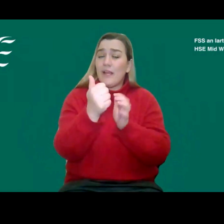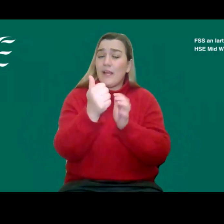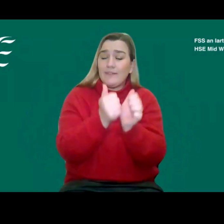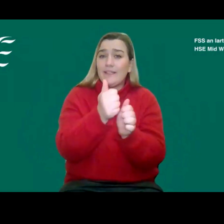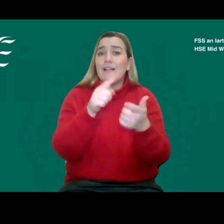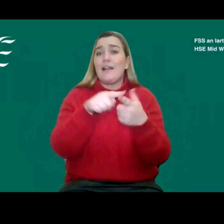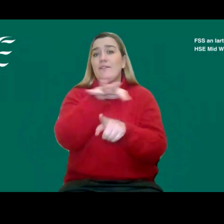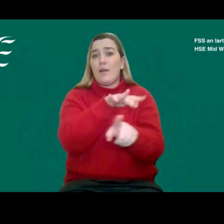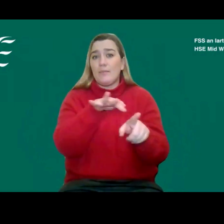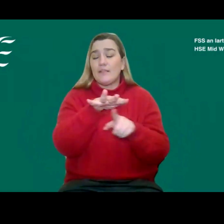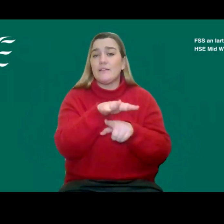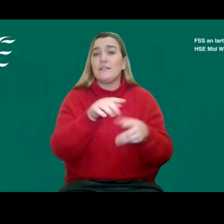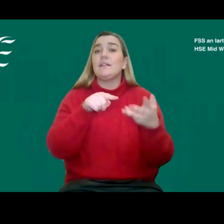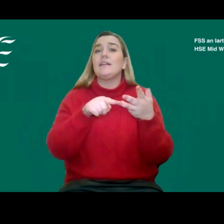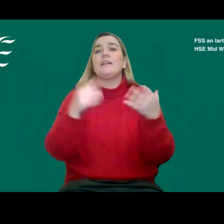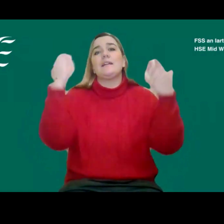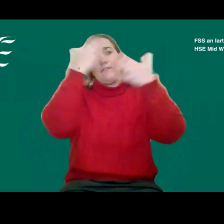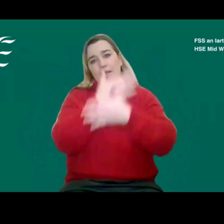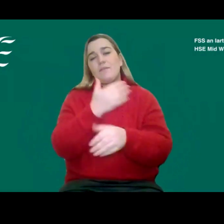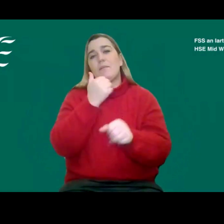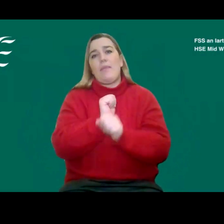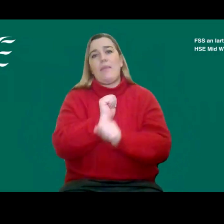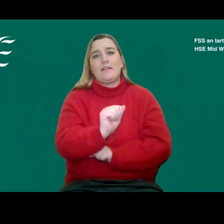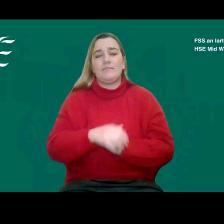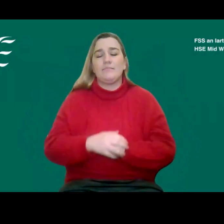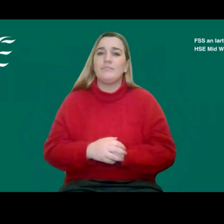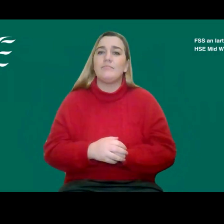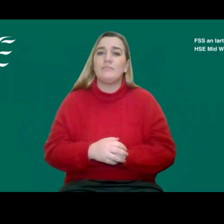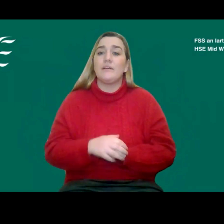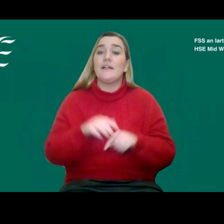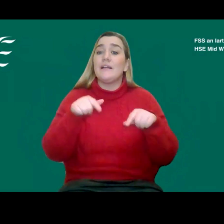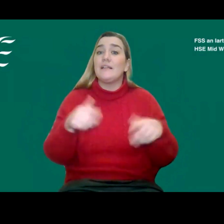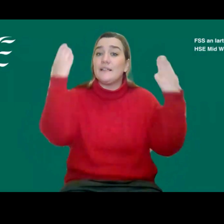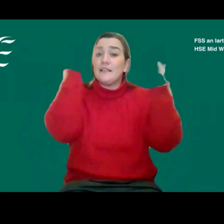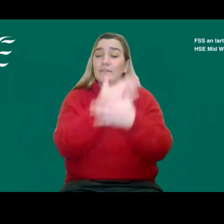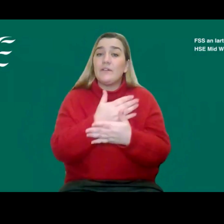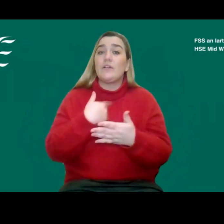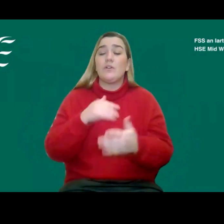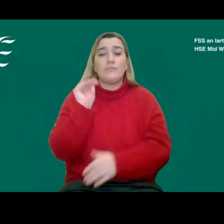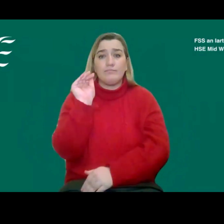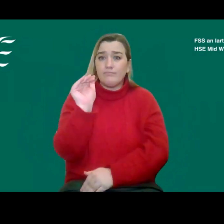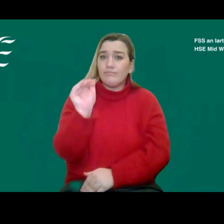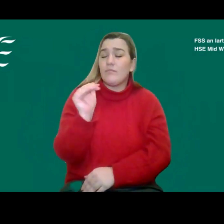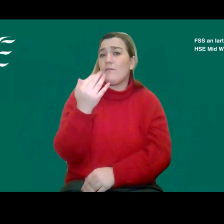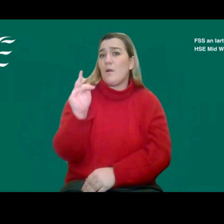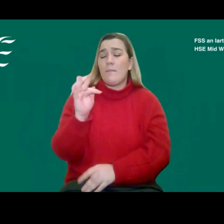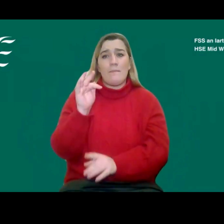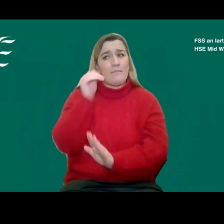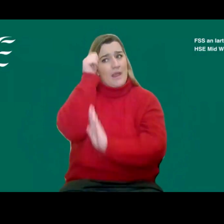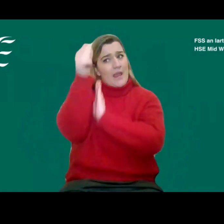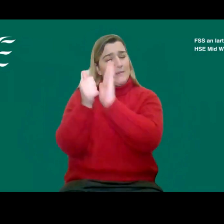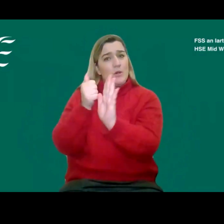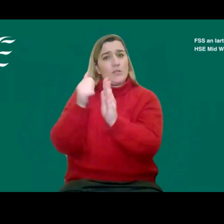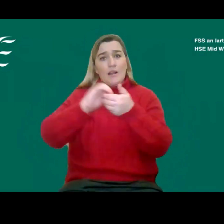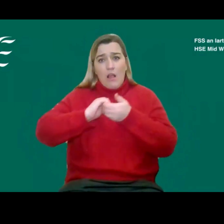environments. And this evening is about all of those. This evening, you will hear from experts in the field of menopause from our great colleagues